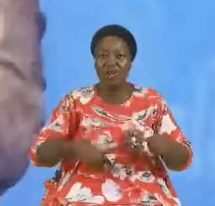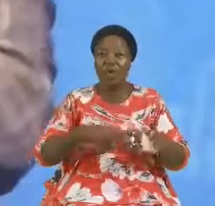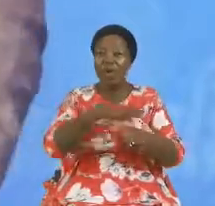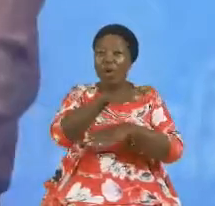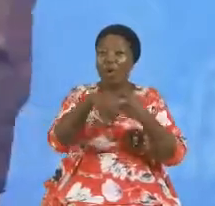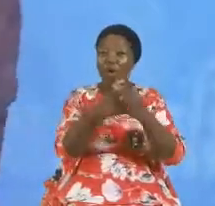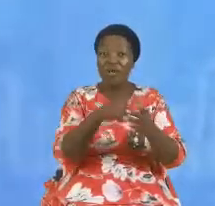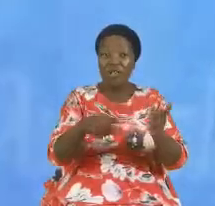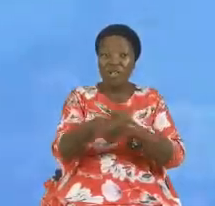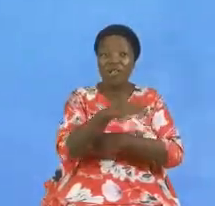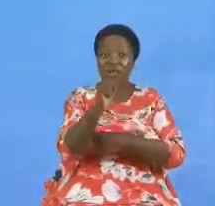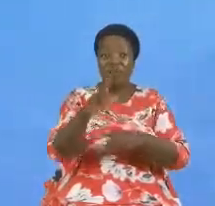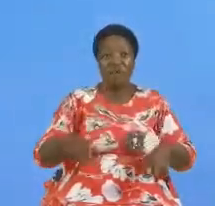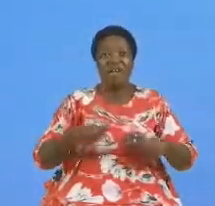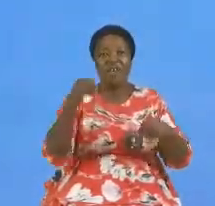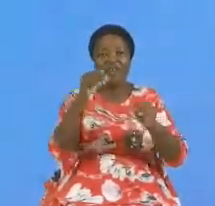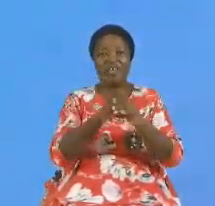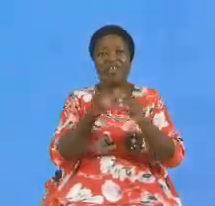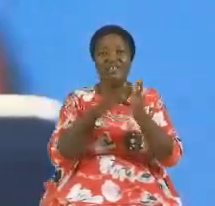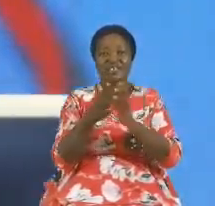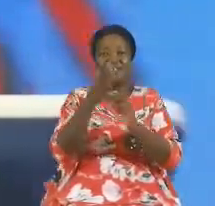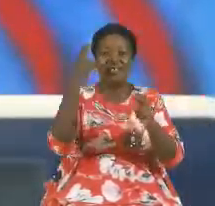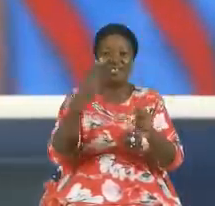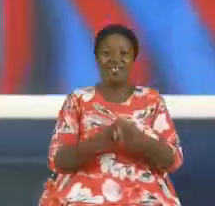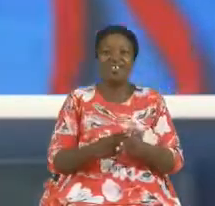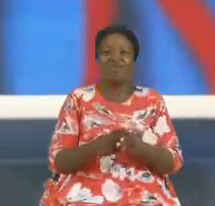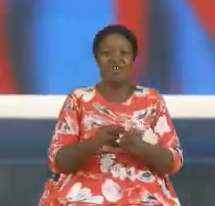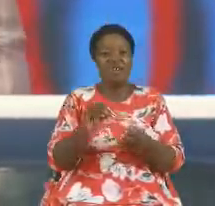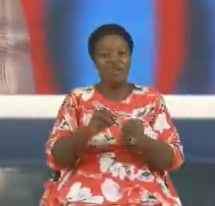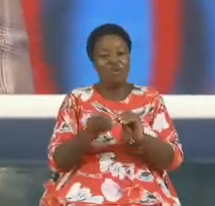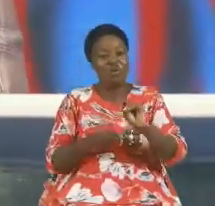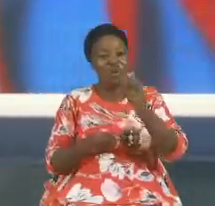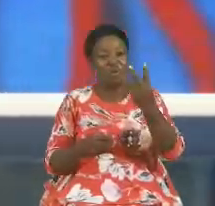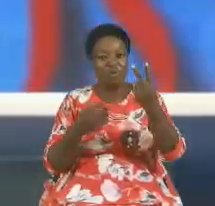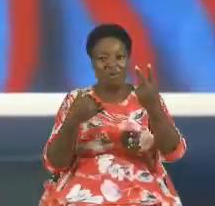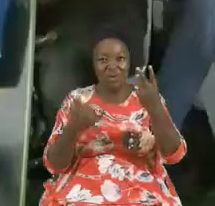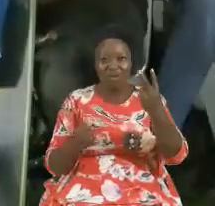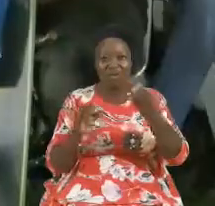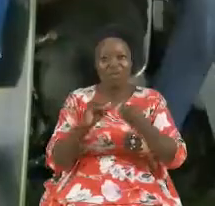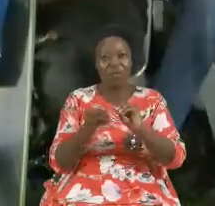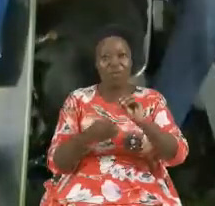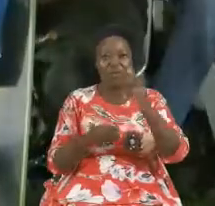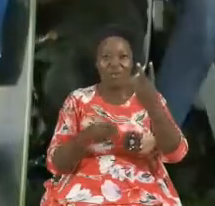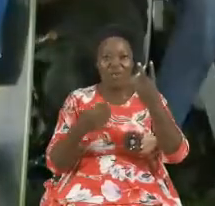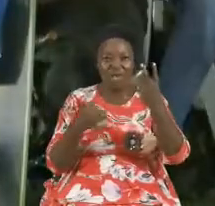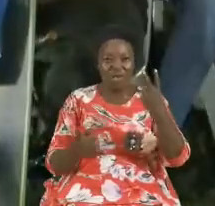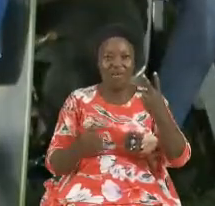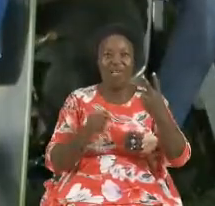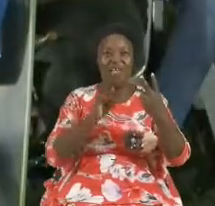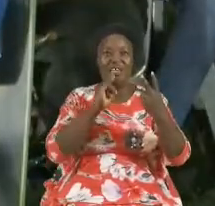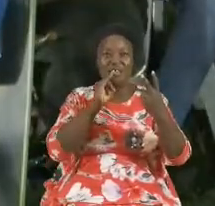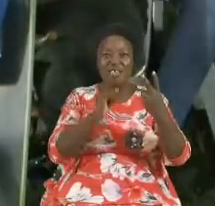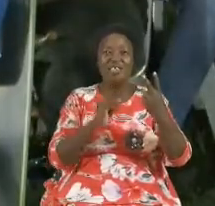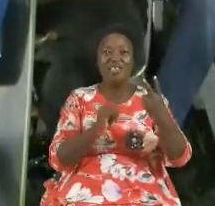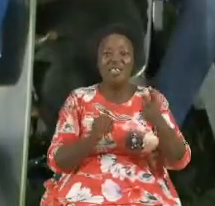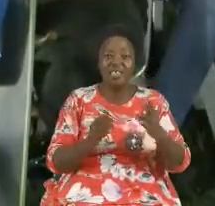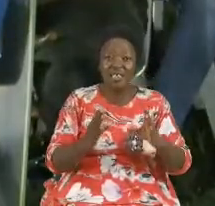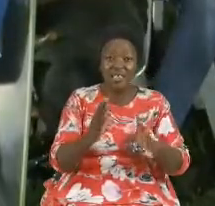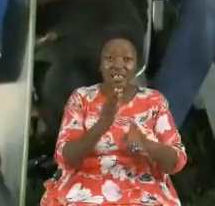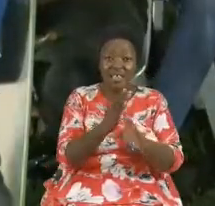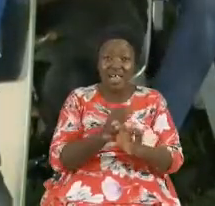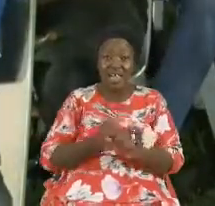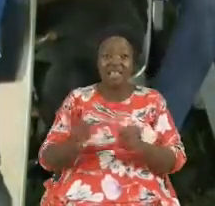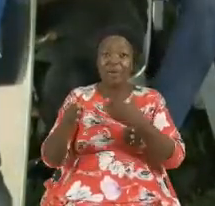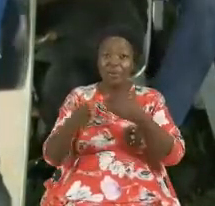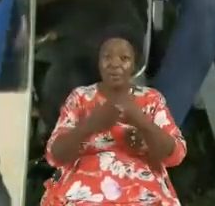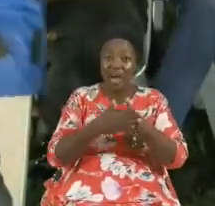way, you'll continue with the Lord all the days of your life, in Jesus' name. Number two now.